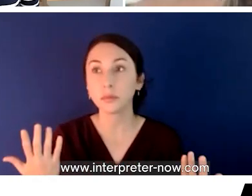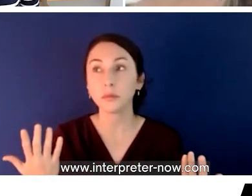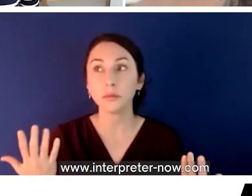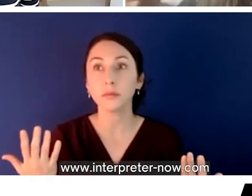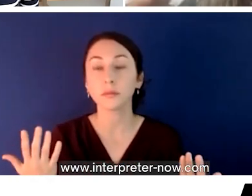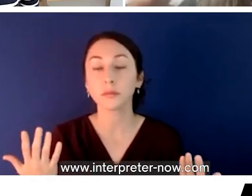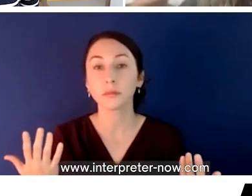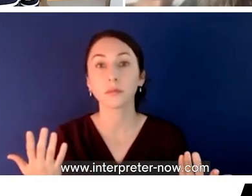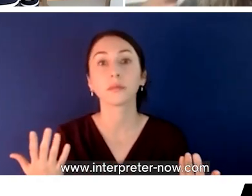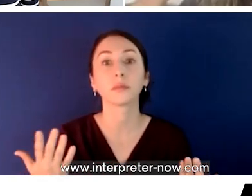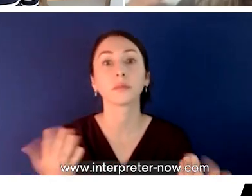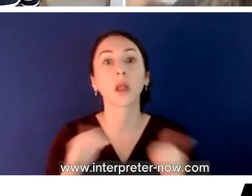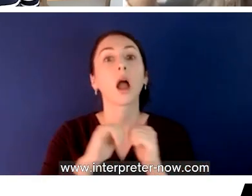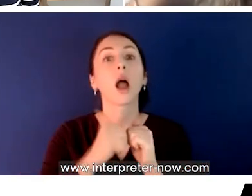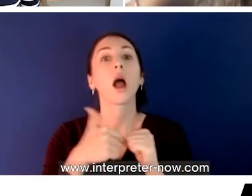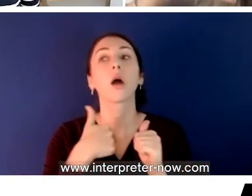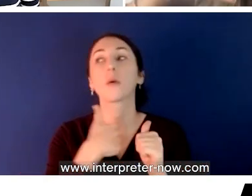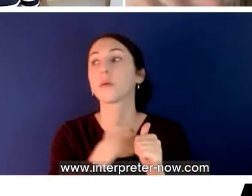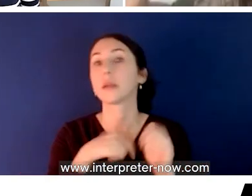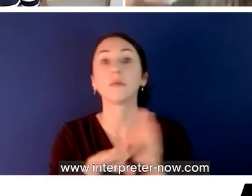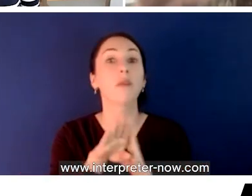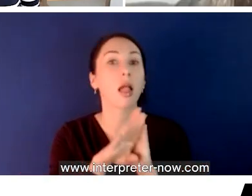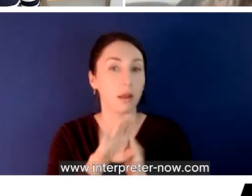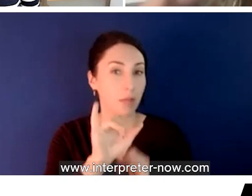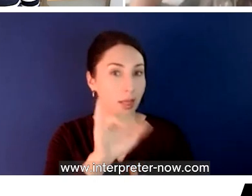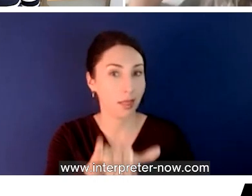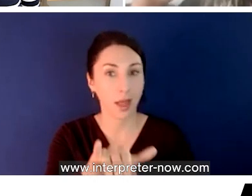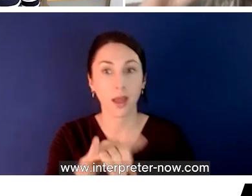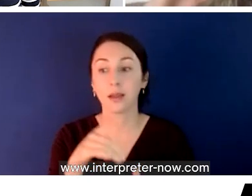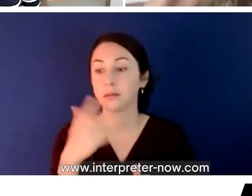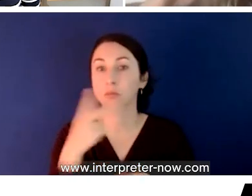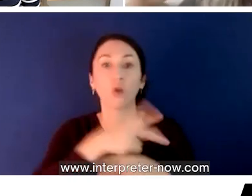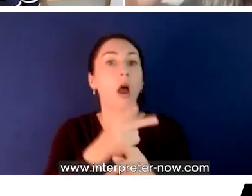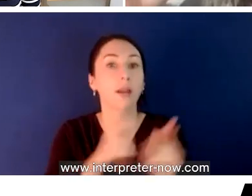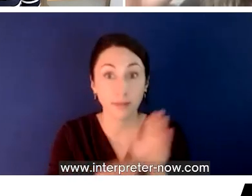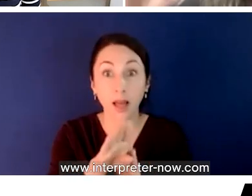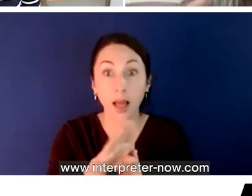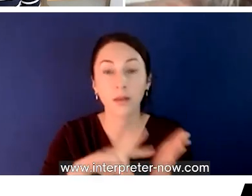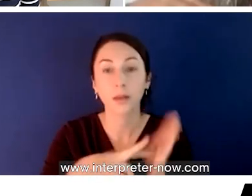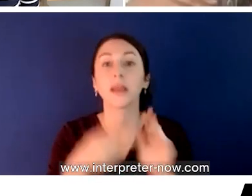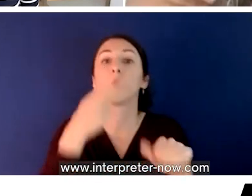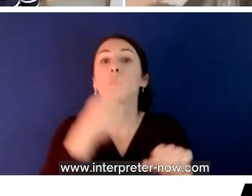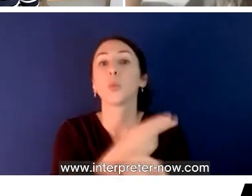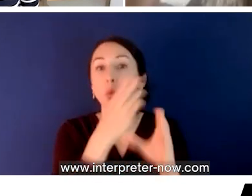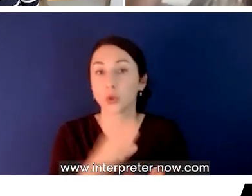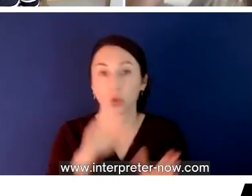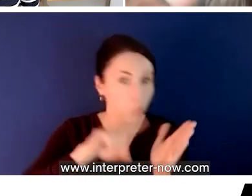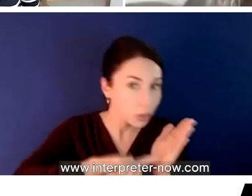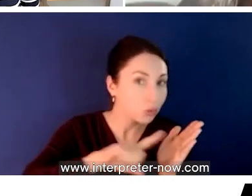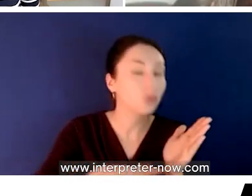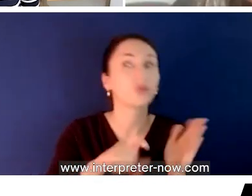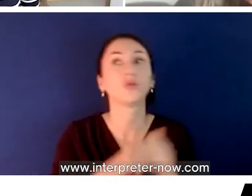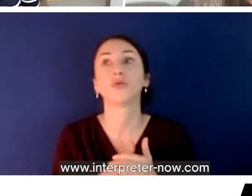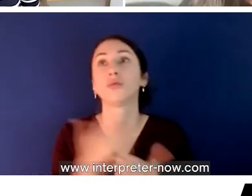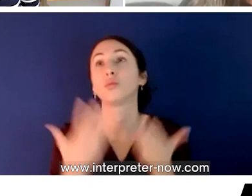like what people can do about it. Like, and so we actually, the way we've developed this was all through, right, where we do straight up product development, which means we do a ton of user